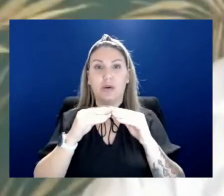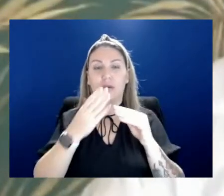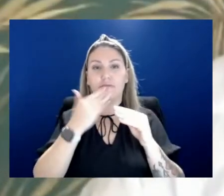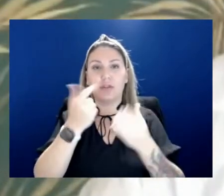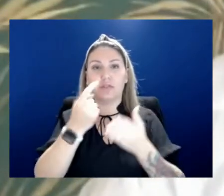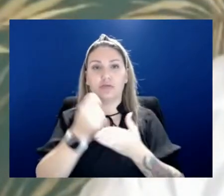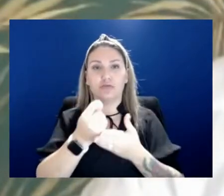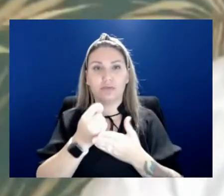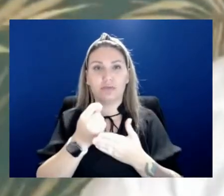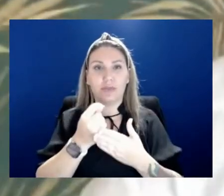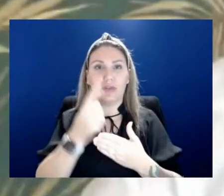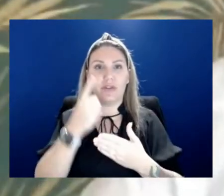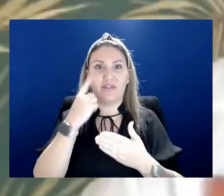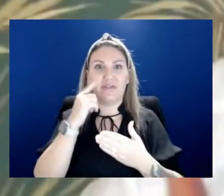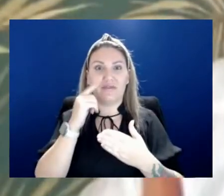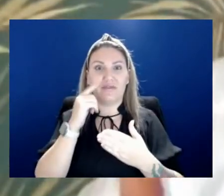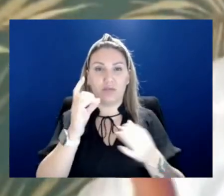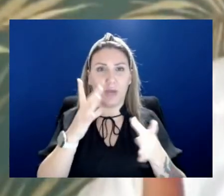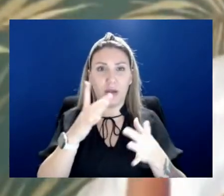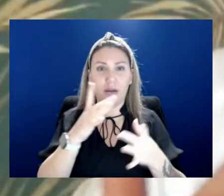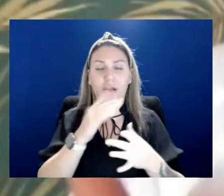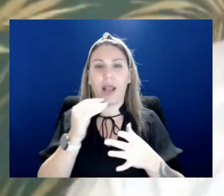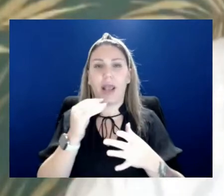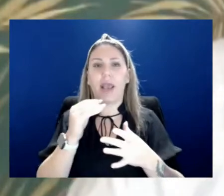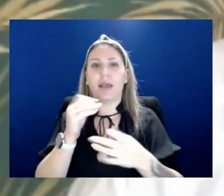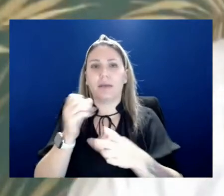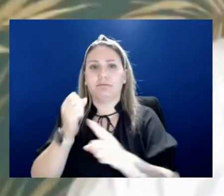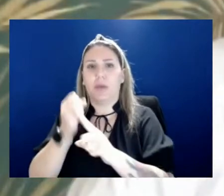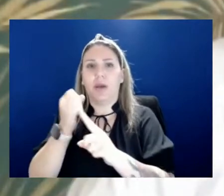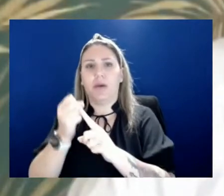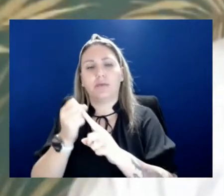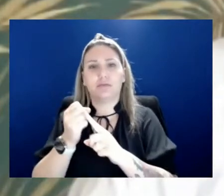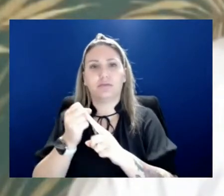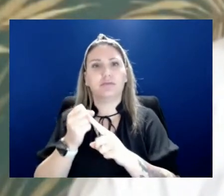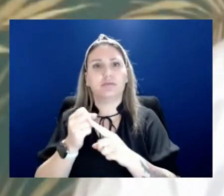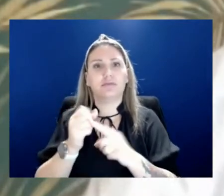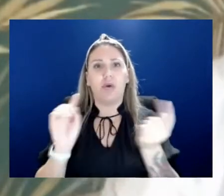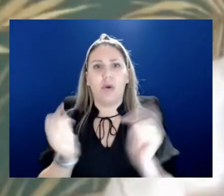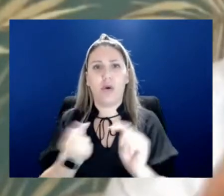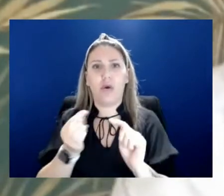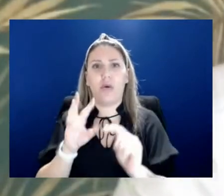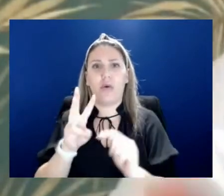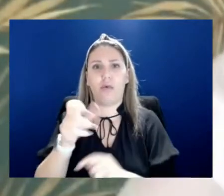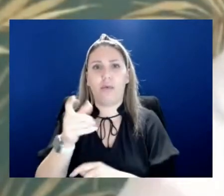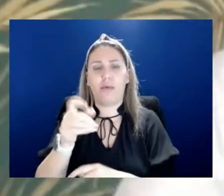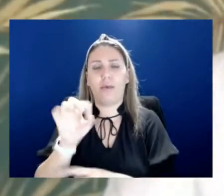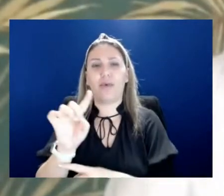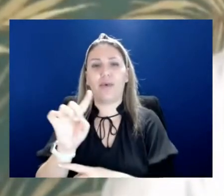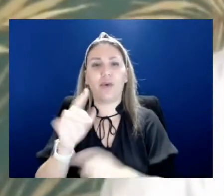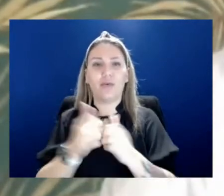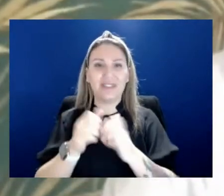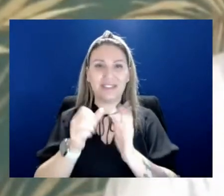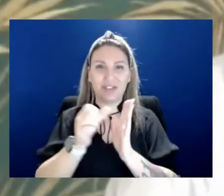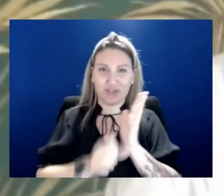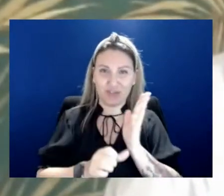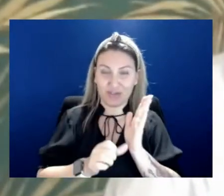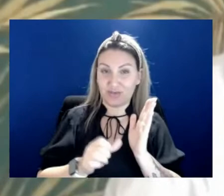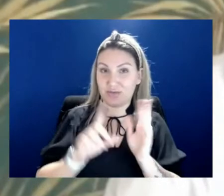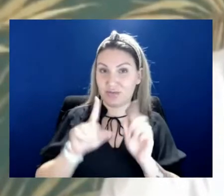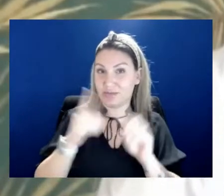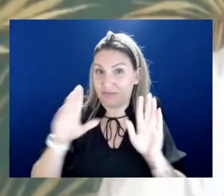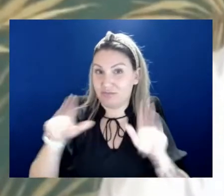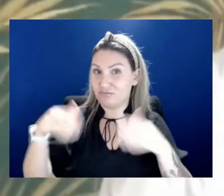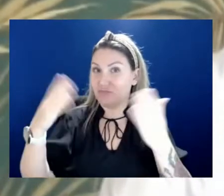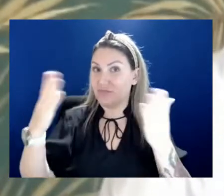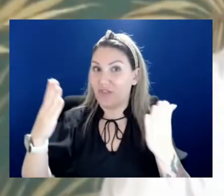acute wounds. It's helped to us when we making the reconstruction surgery. When I provide